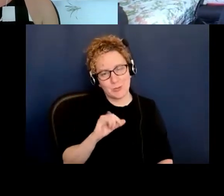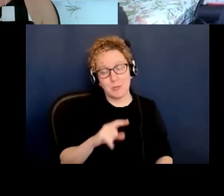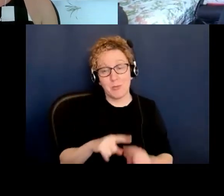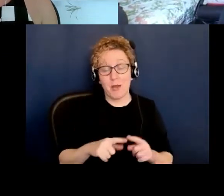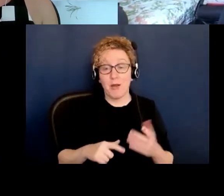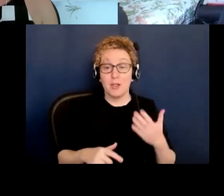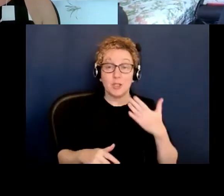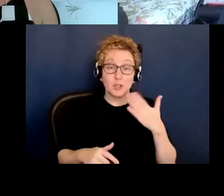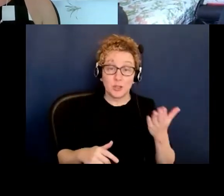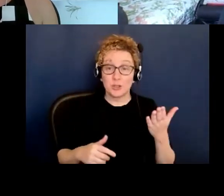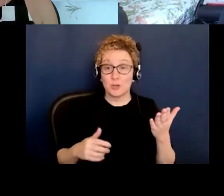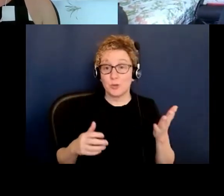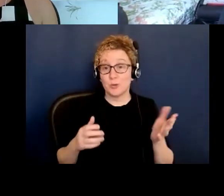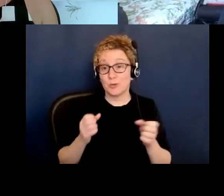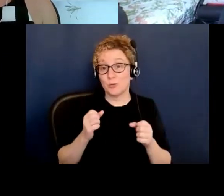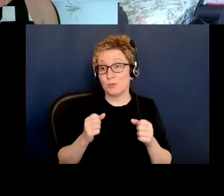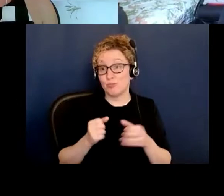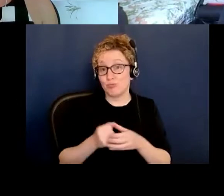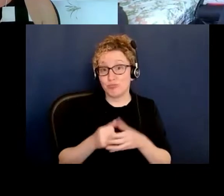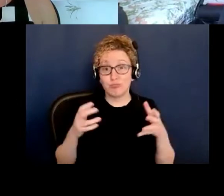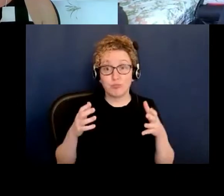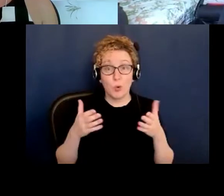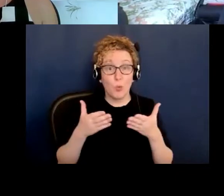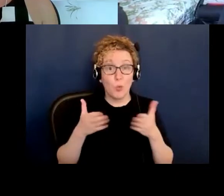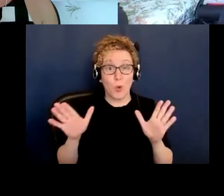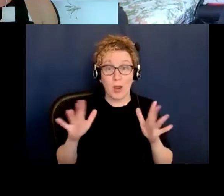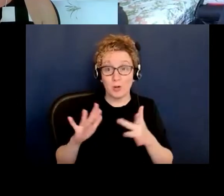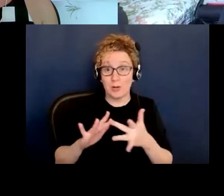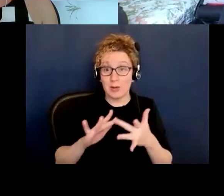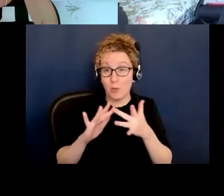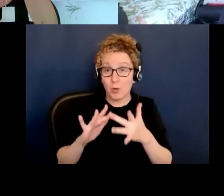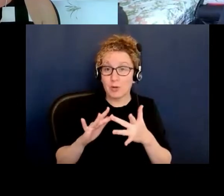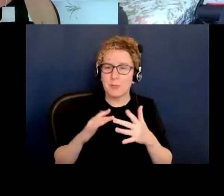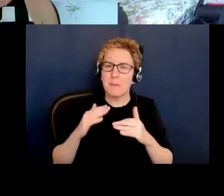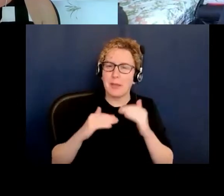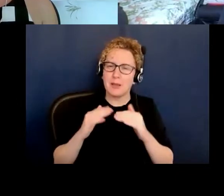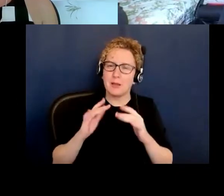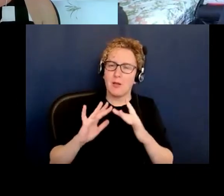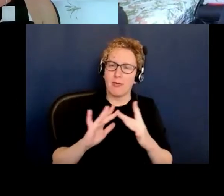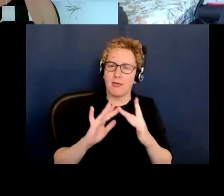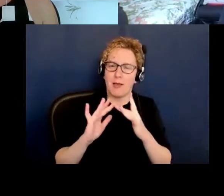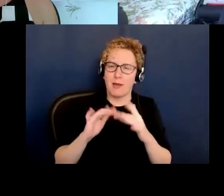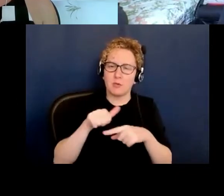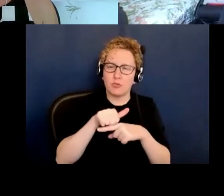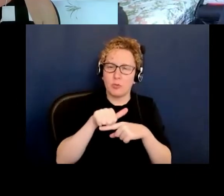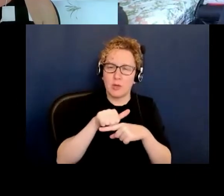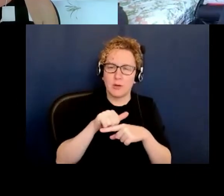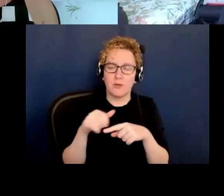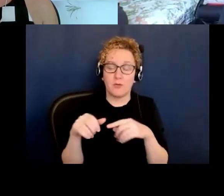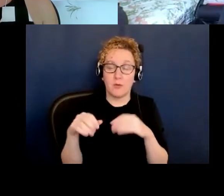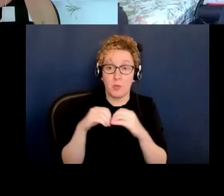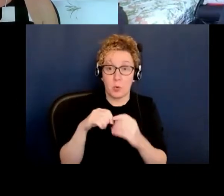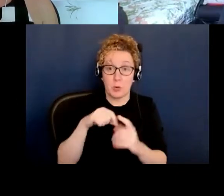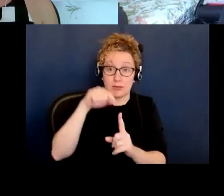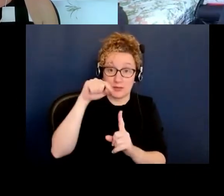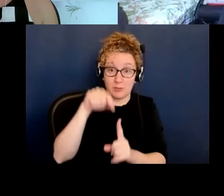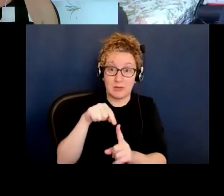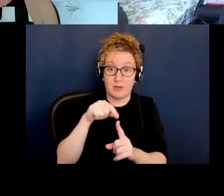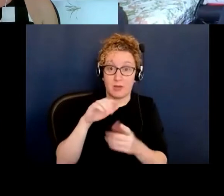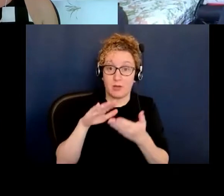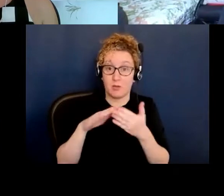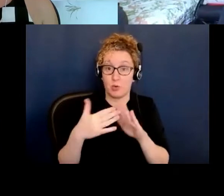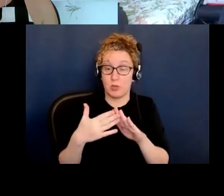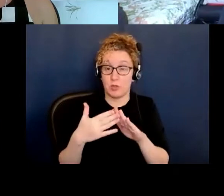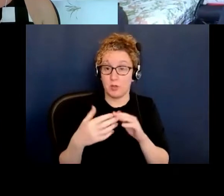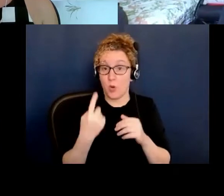to kind of create that wider network and build these online trainings for more specific communities, if it's